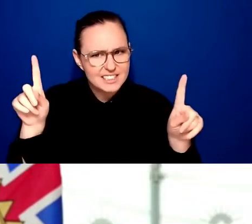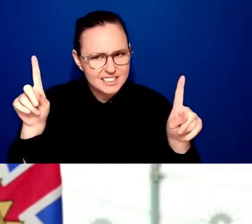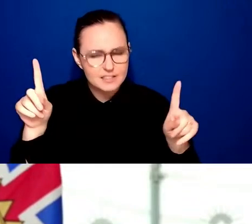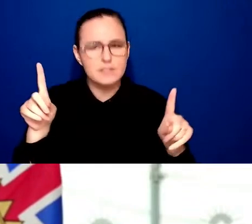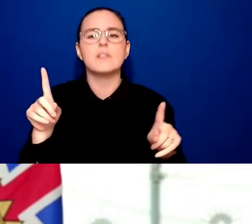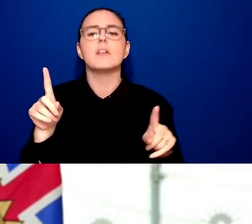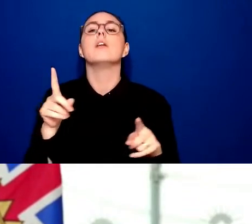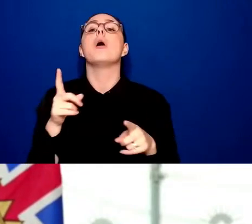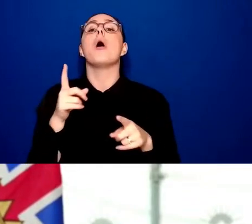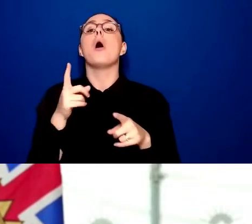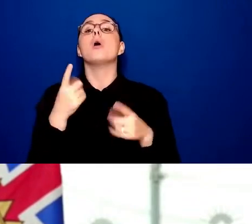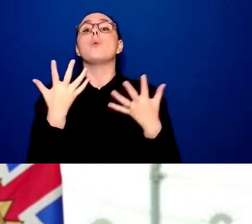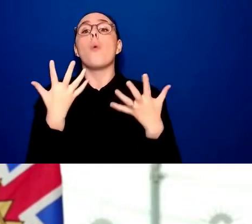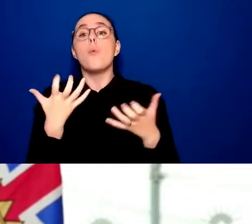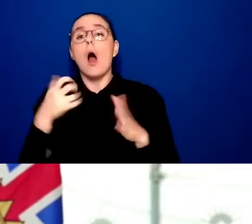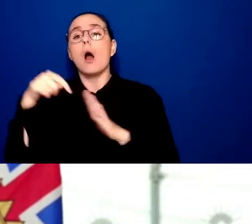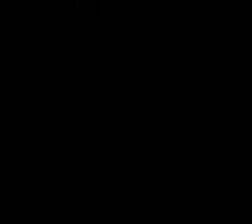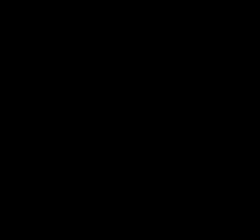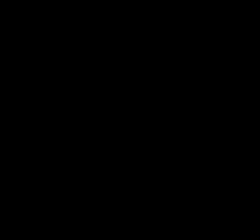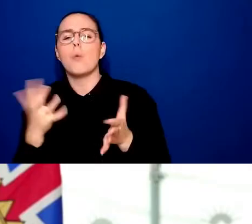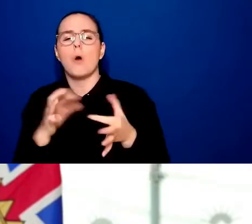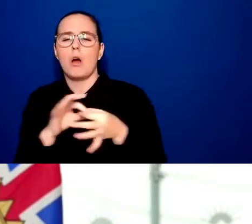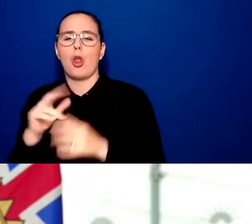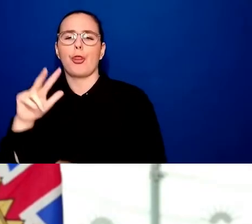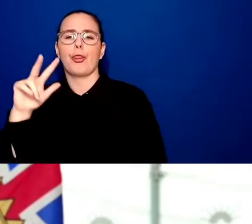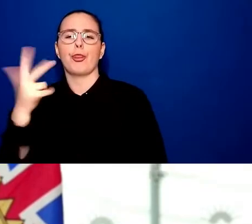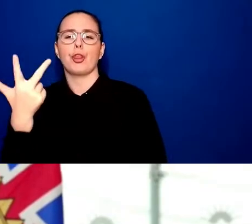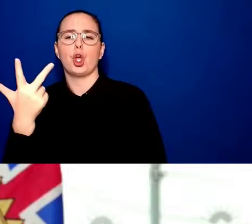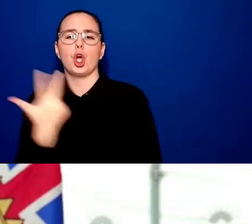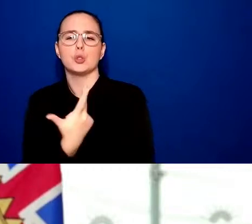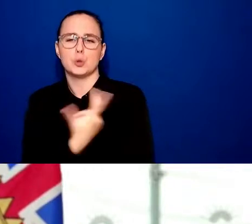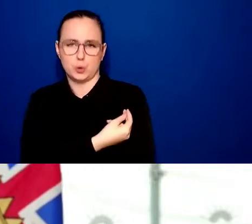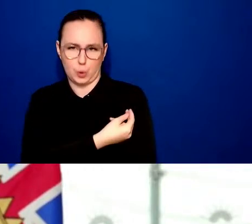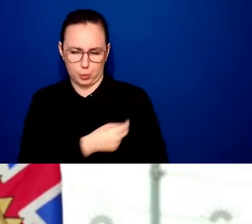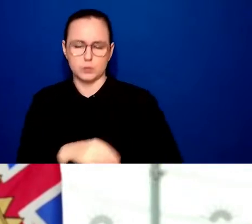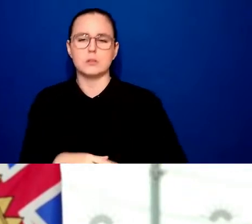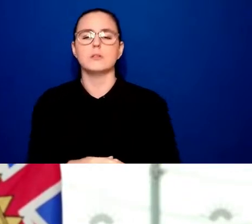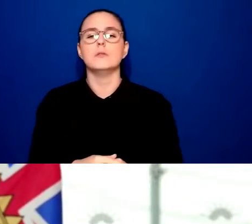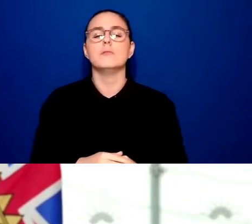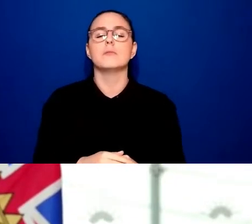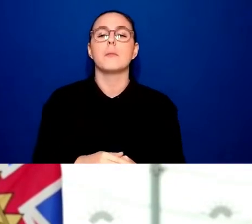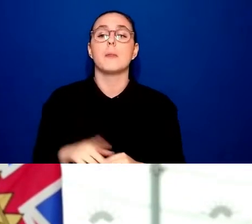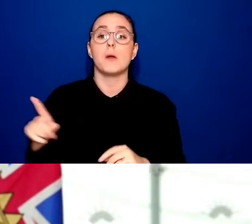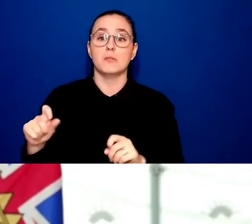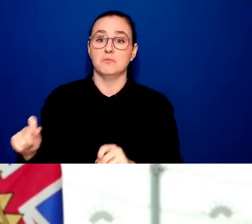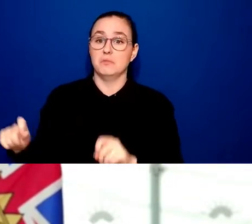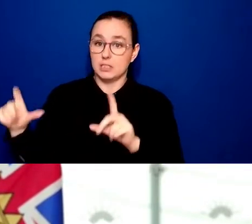with, let's see if we can get our presentation to go.